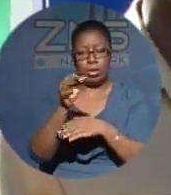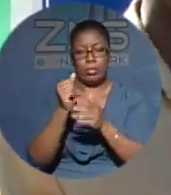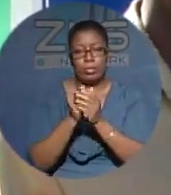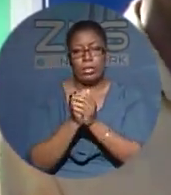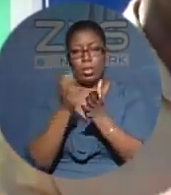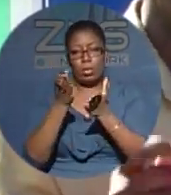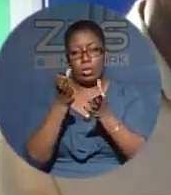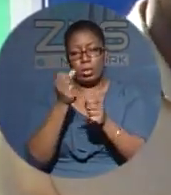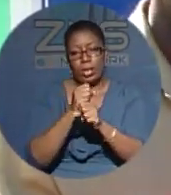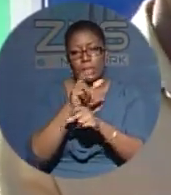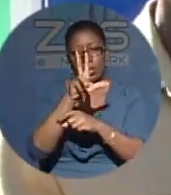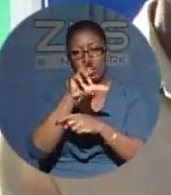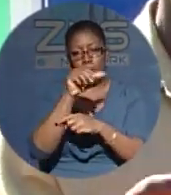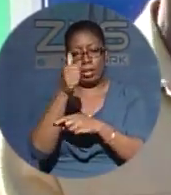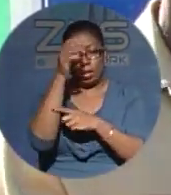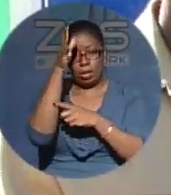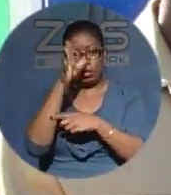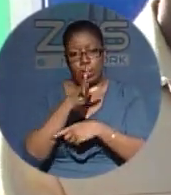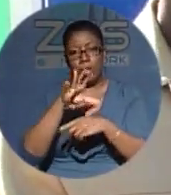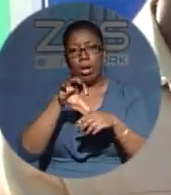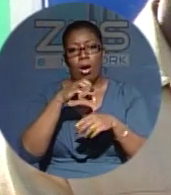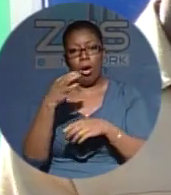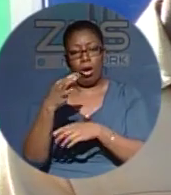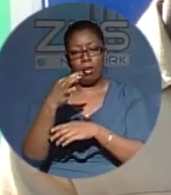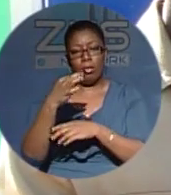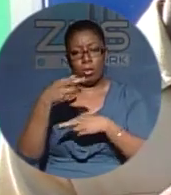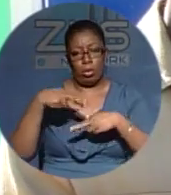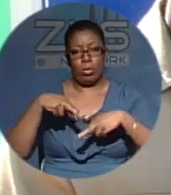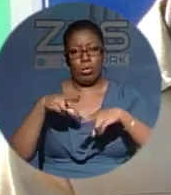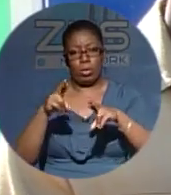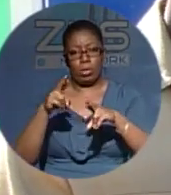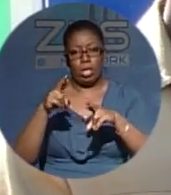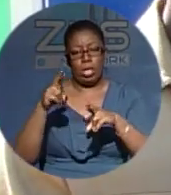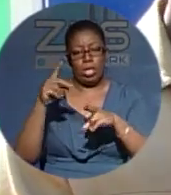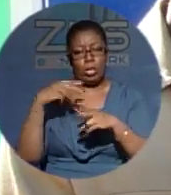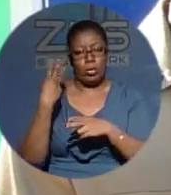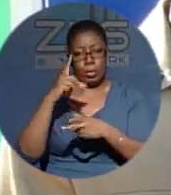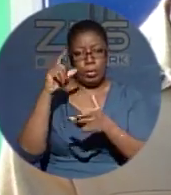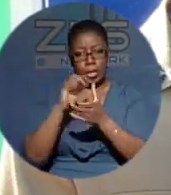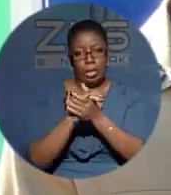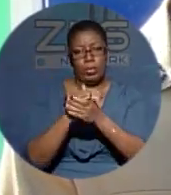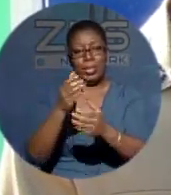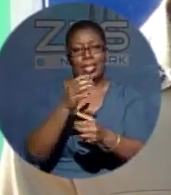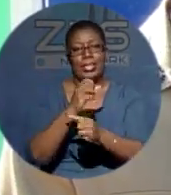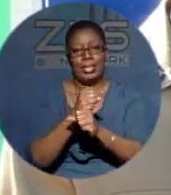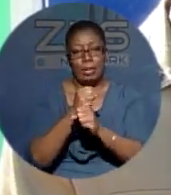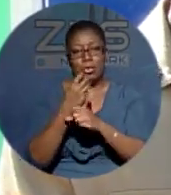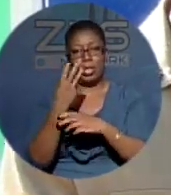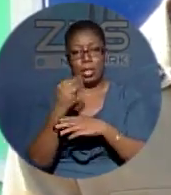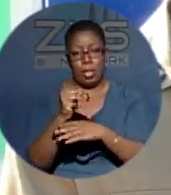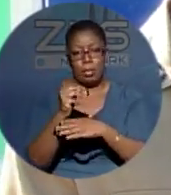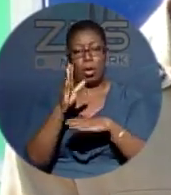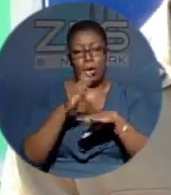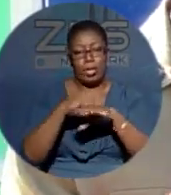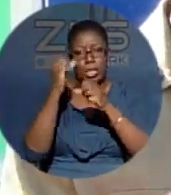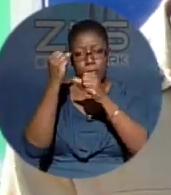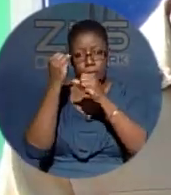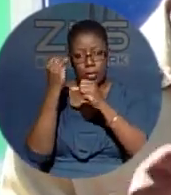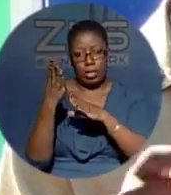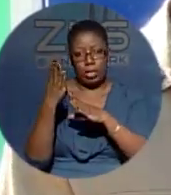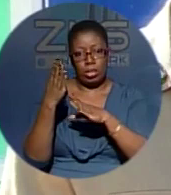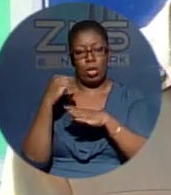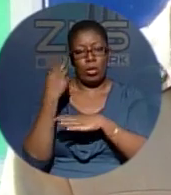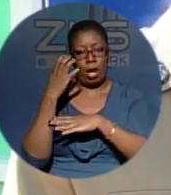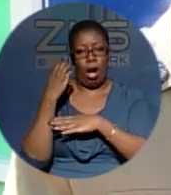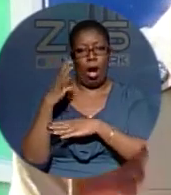the other three suspects off the road. And we believe that we can capture them. Based on the information that we get, I'm telling you, we are hot